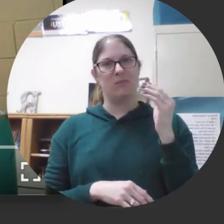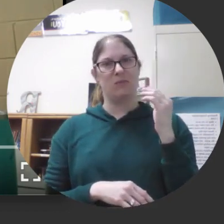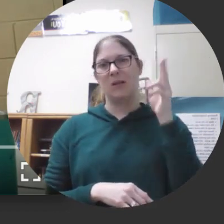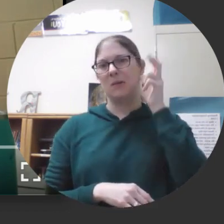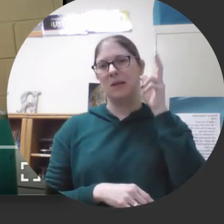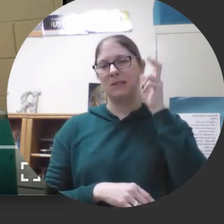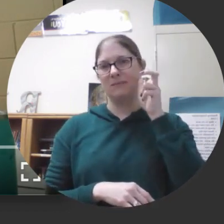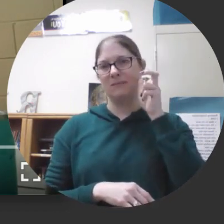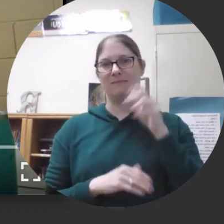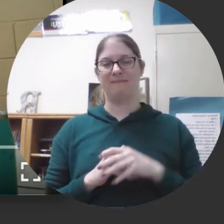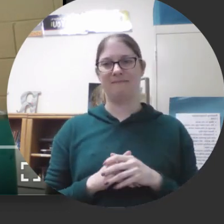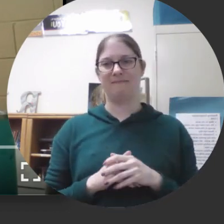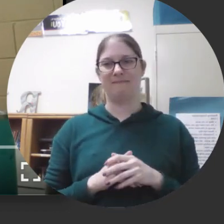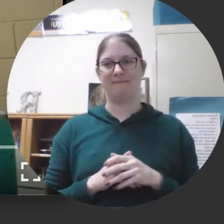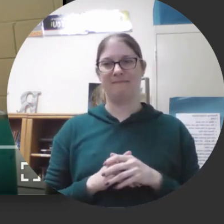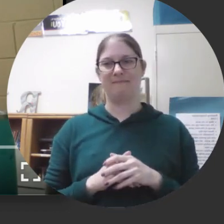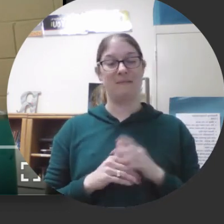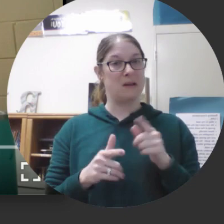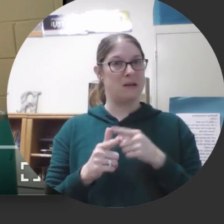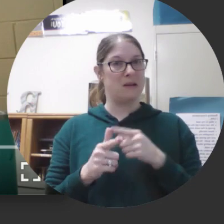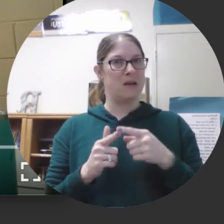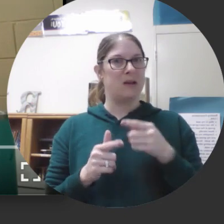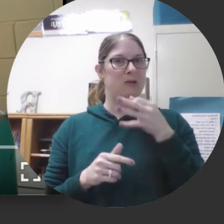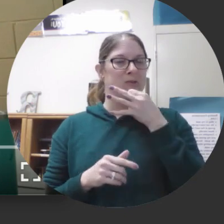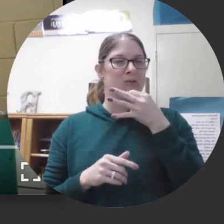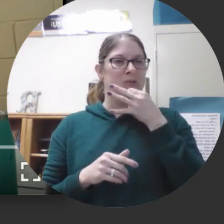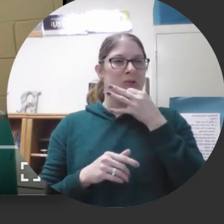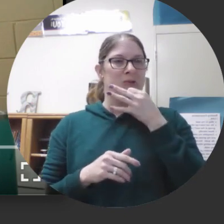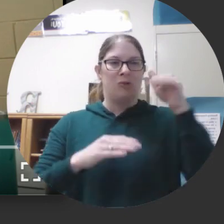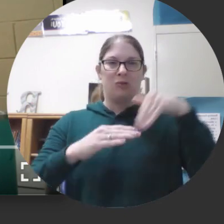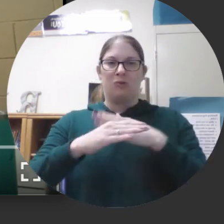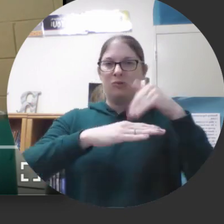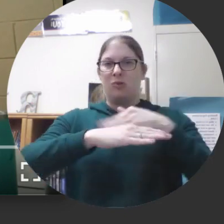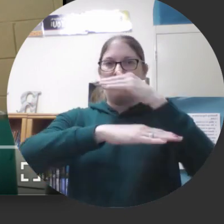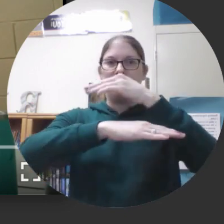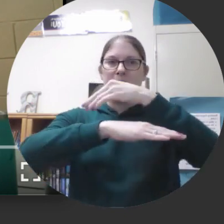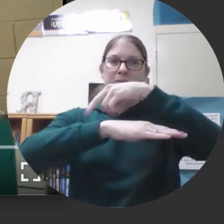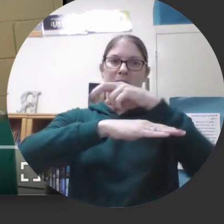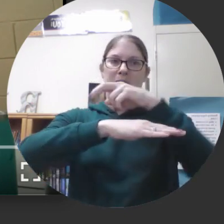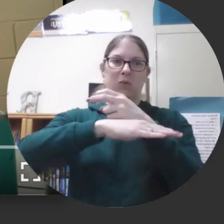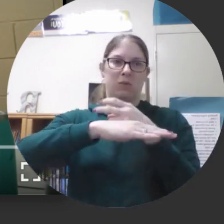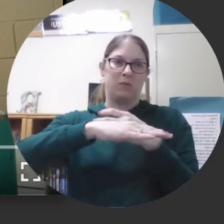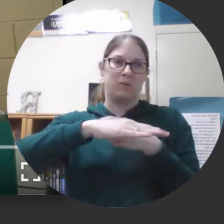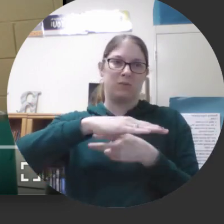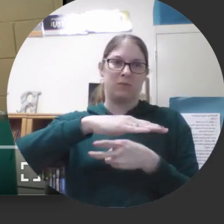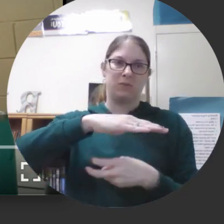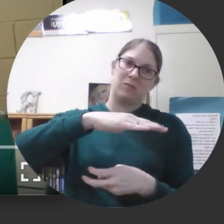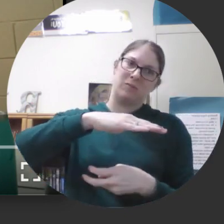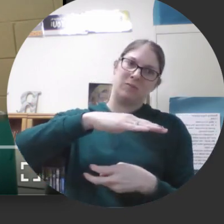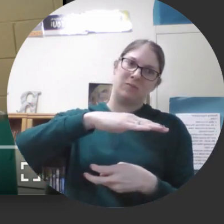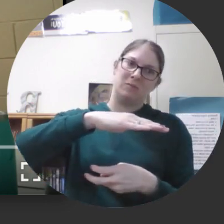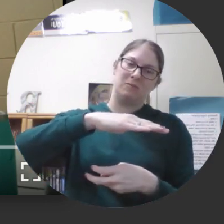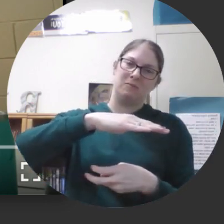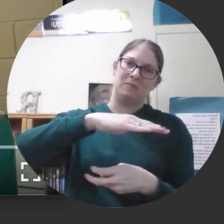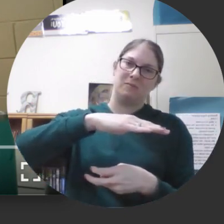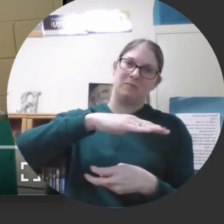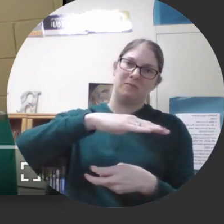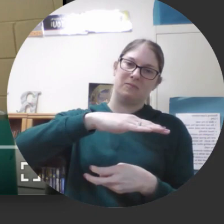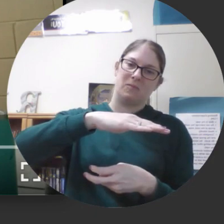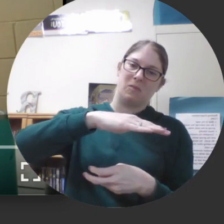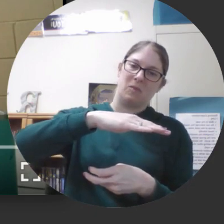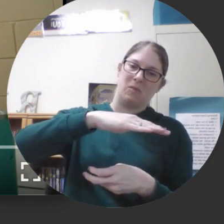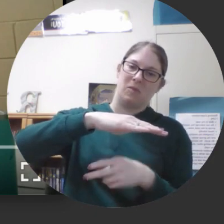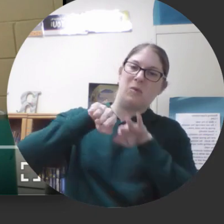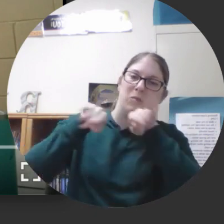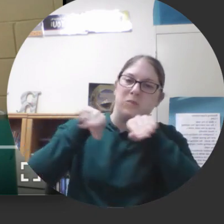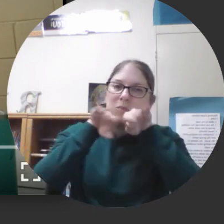to the bottom of the bathtub and lay there for a little while. Then he floated up like a bubble rising in a fizzy drink, poked his nostrils